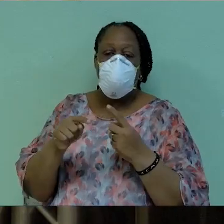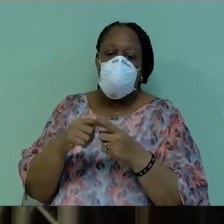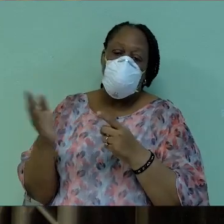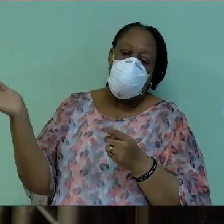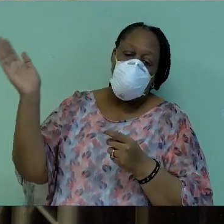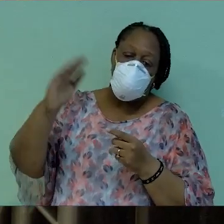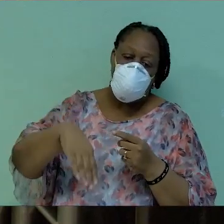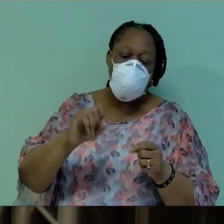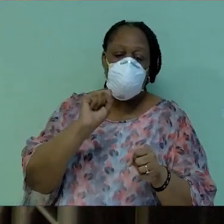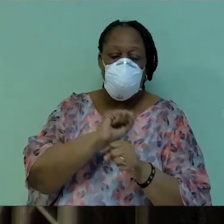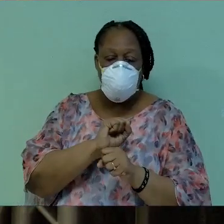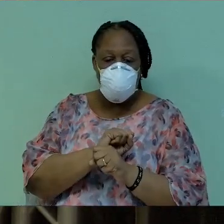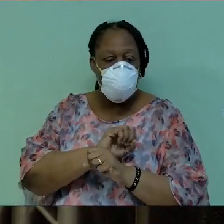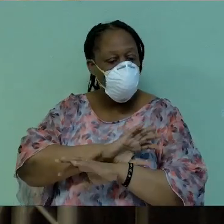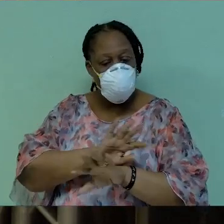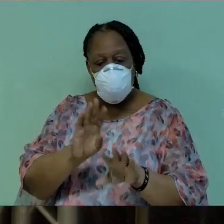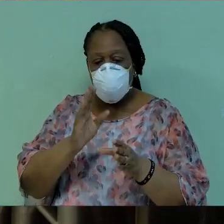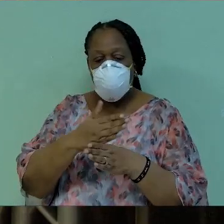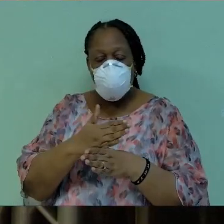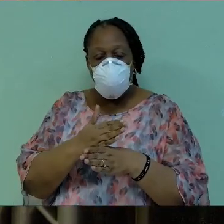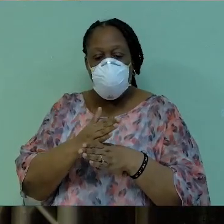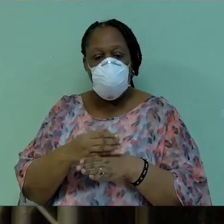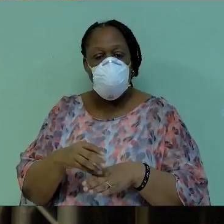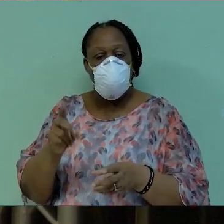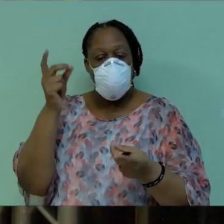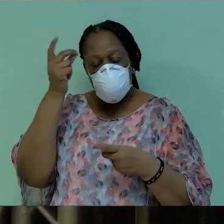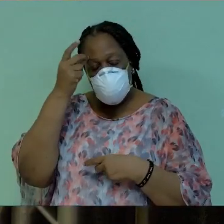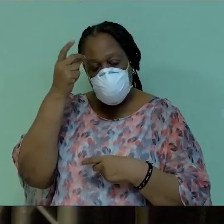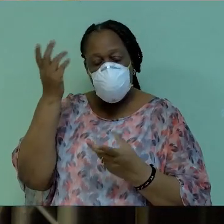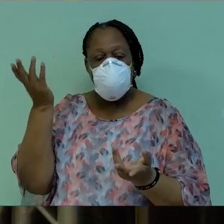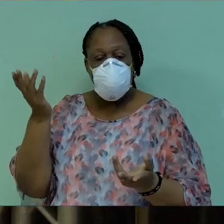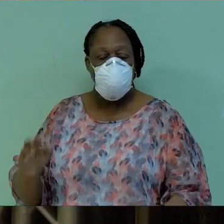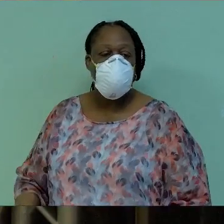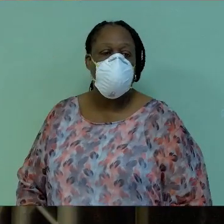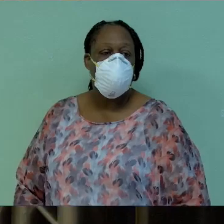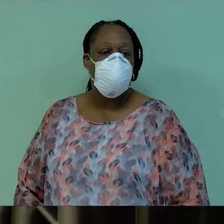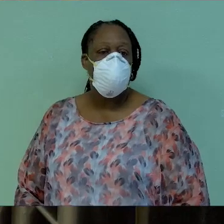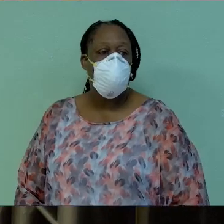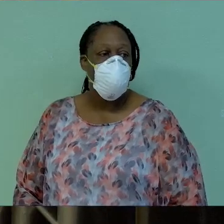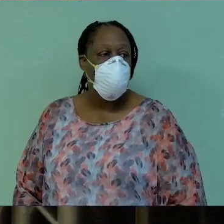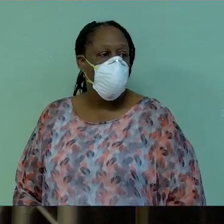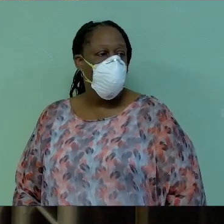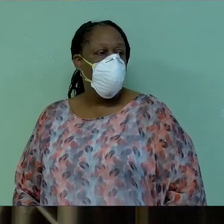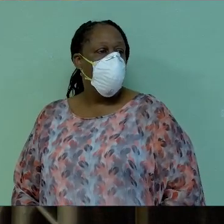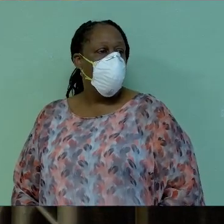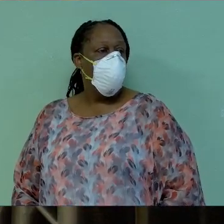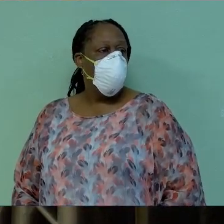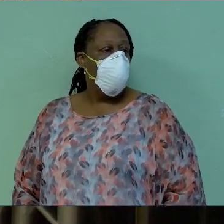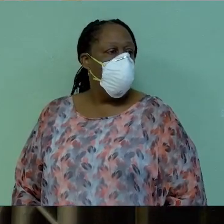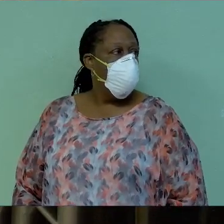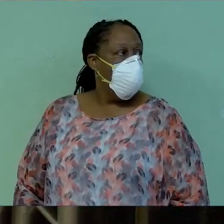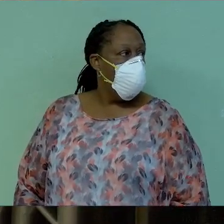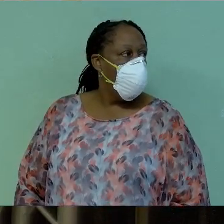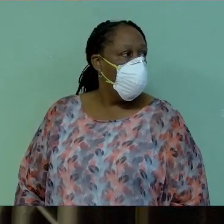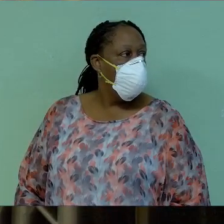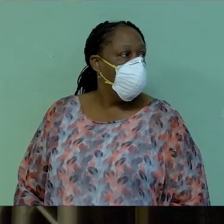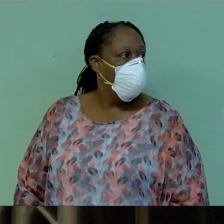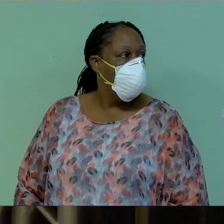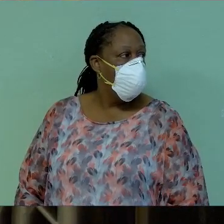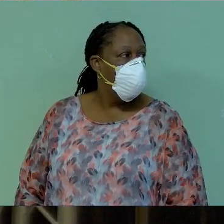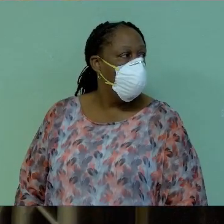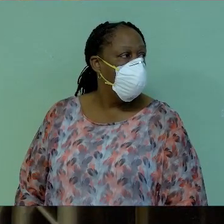prison, they do not contaminate the prison. So these were some of the proactive measures that we did put in place very early. We were able